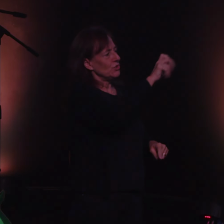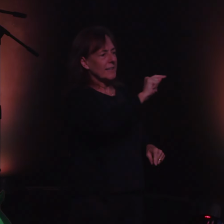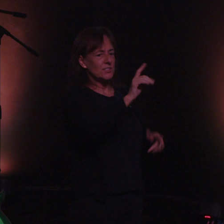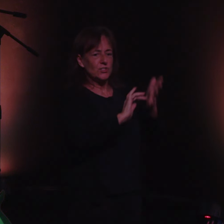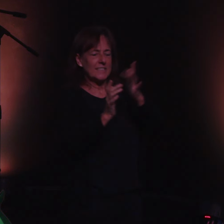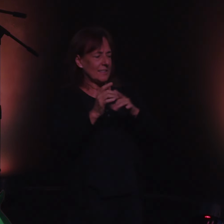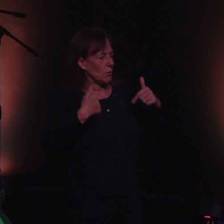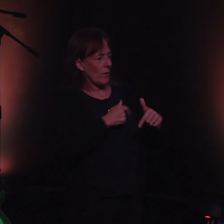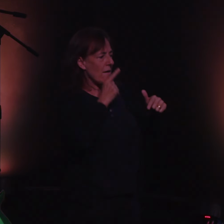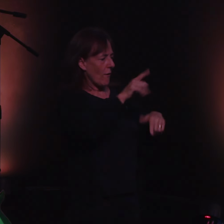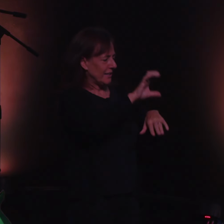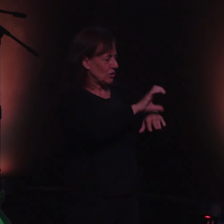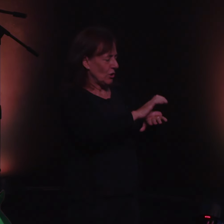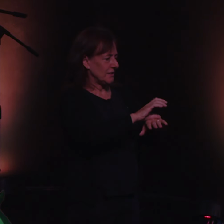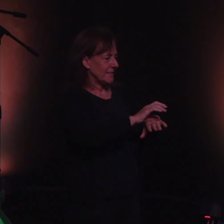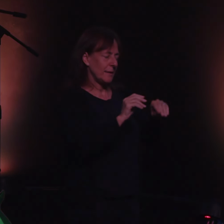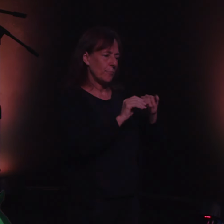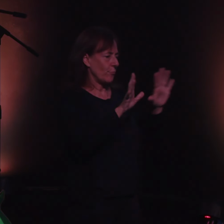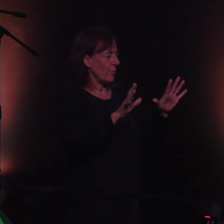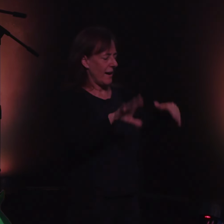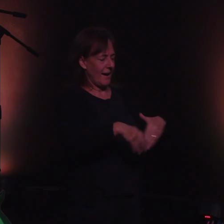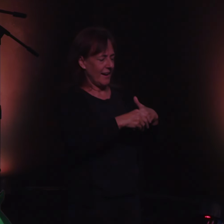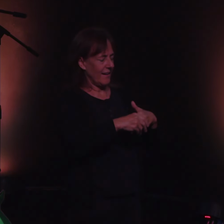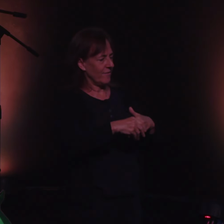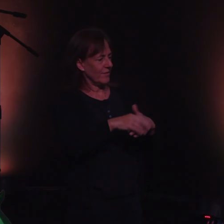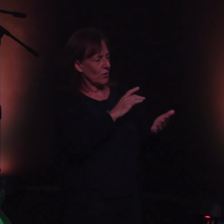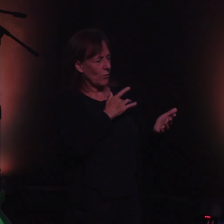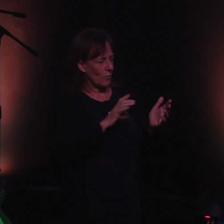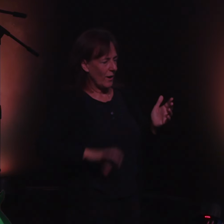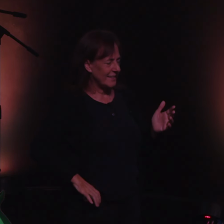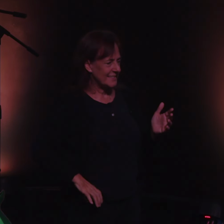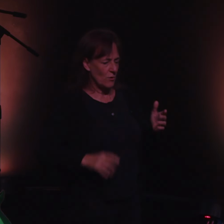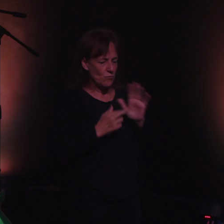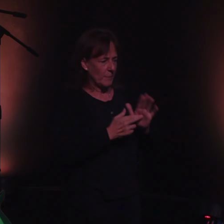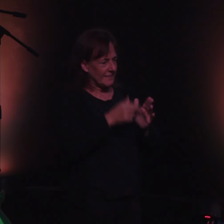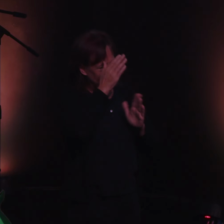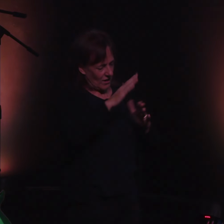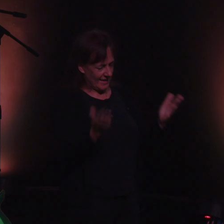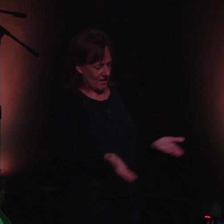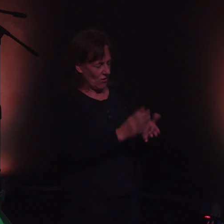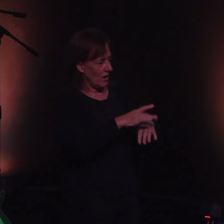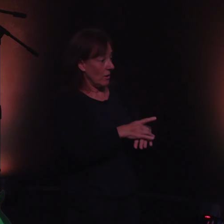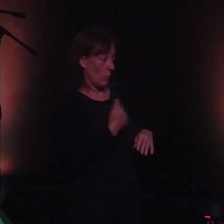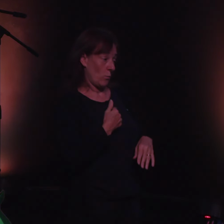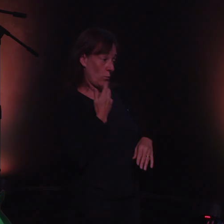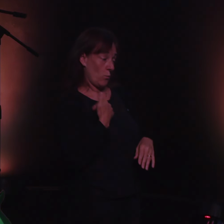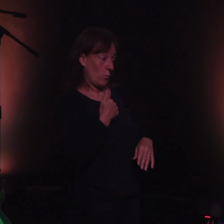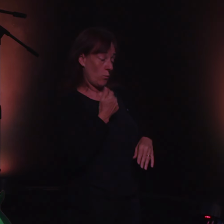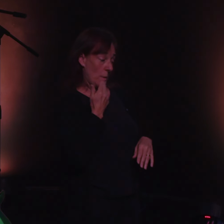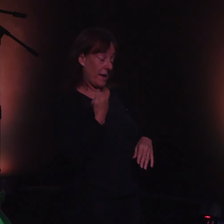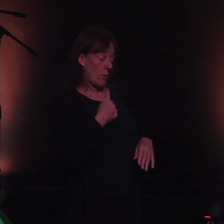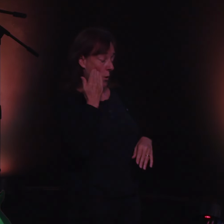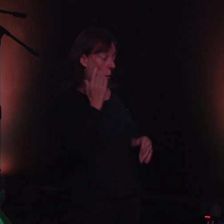we're a church, which is the bride of Christ, which is the representative of God here on this earth, we better daggum know what we're supposed